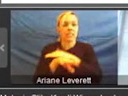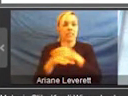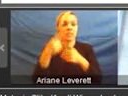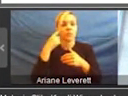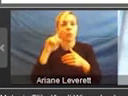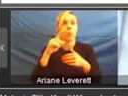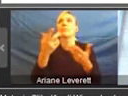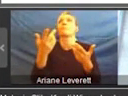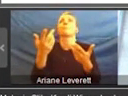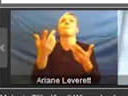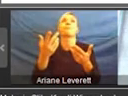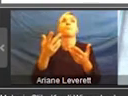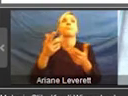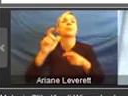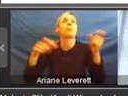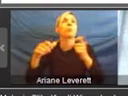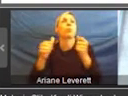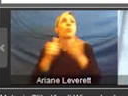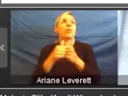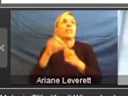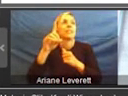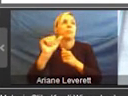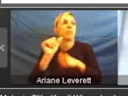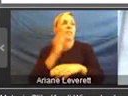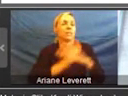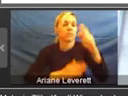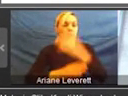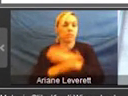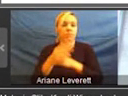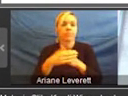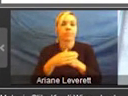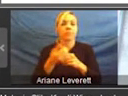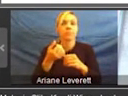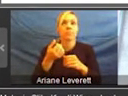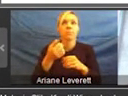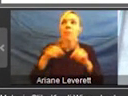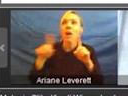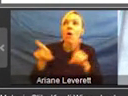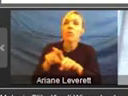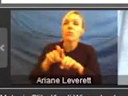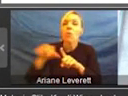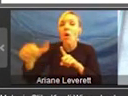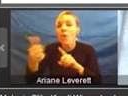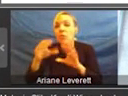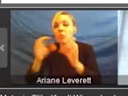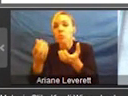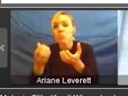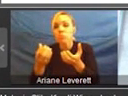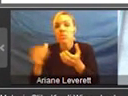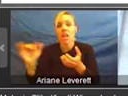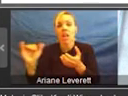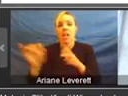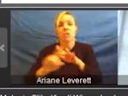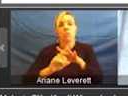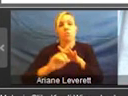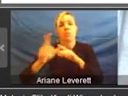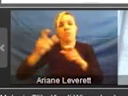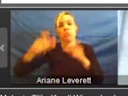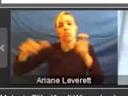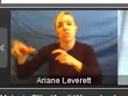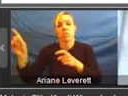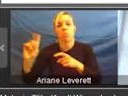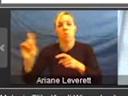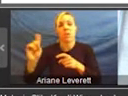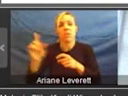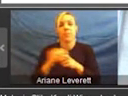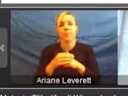with disabilities, but also other groups like refugees, where some of the principles that we have mentioned